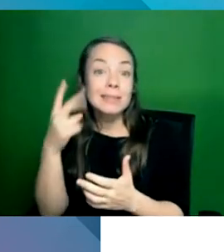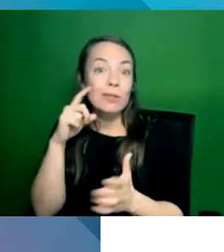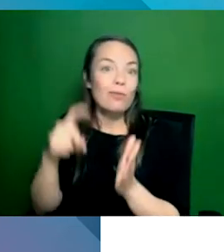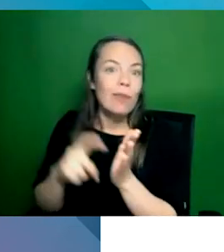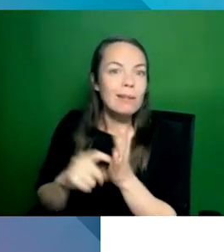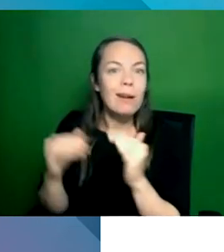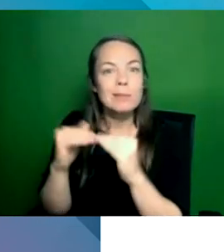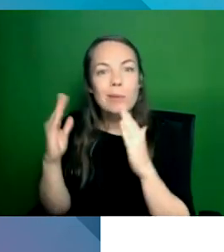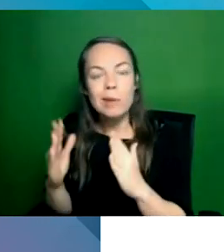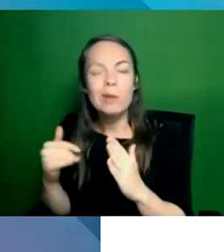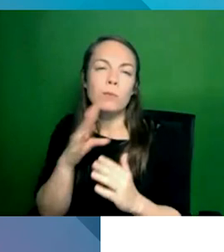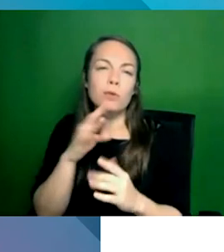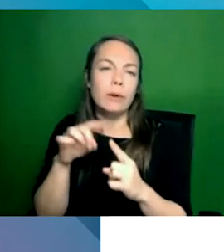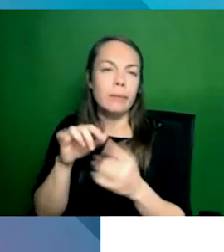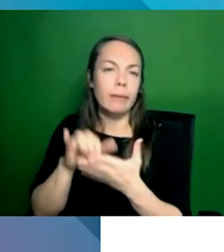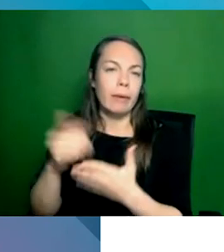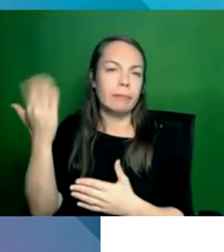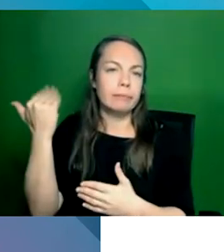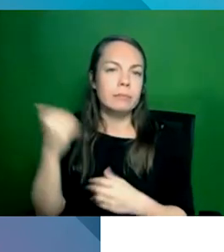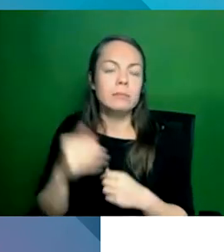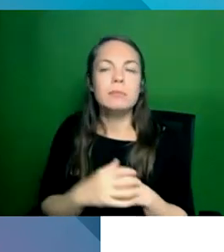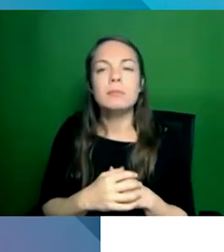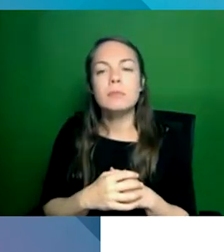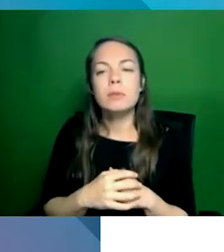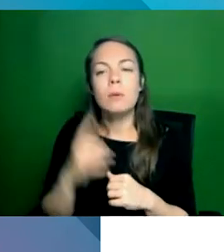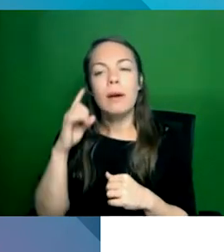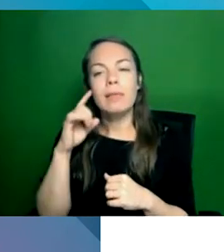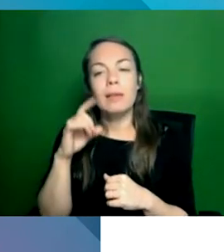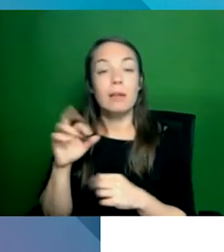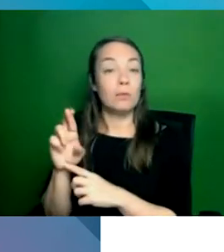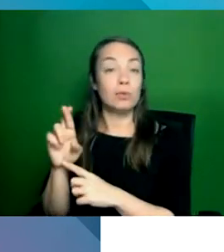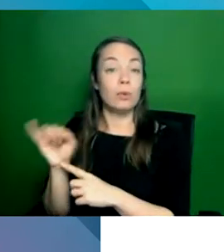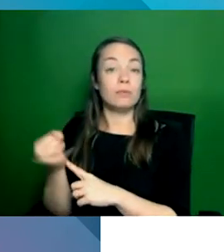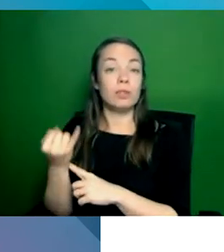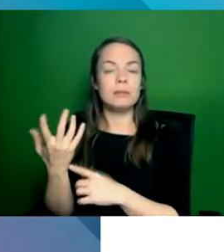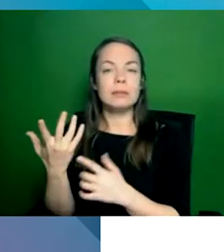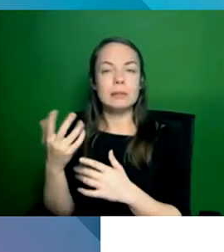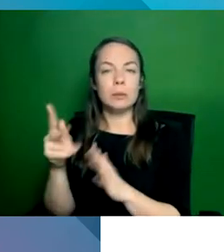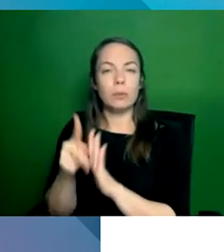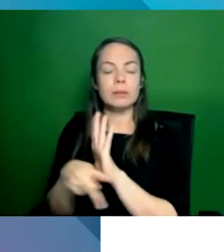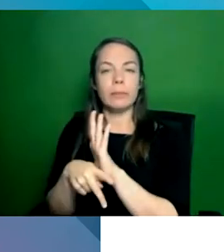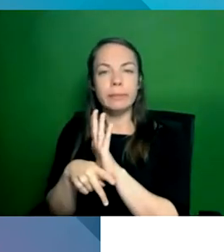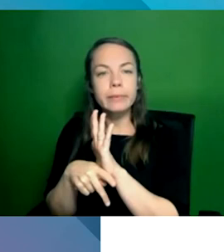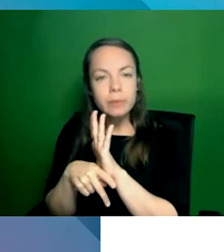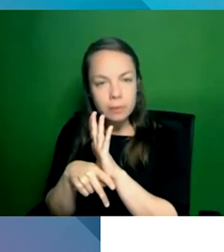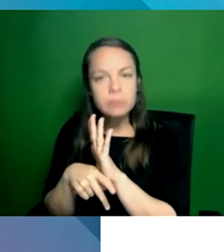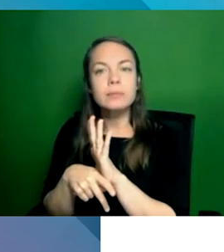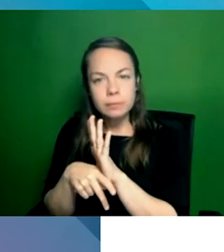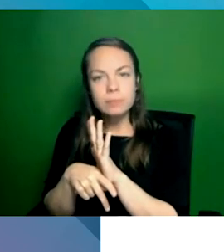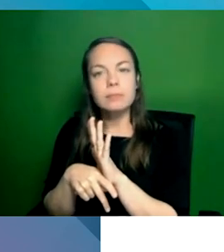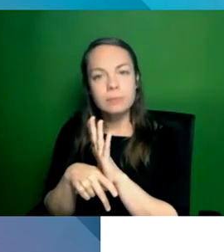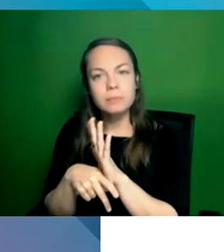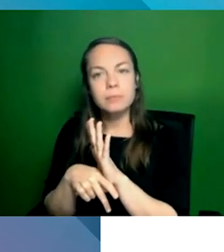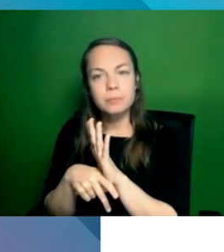lot about that. And so I think the restorative justice kind of principle there, again, is less once a major form